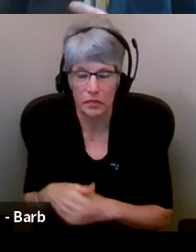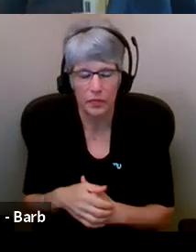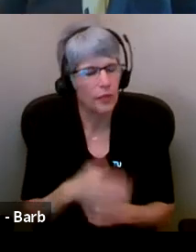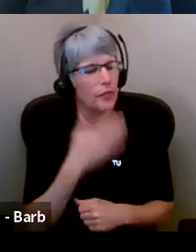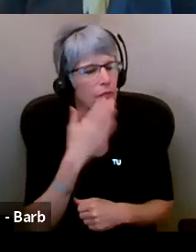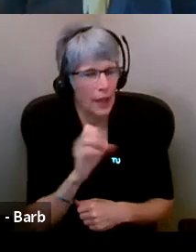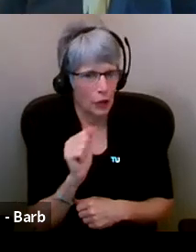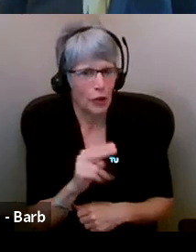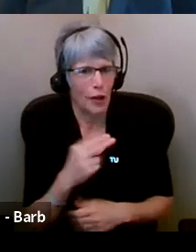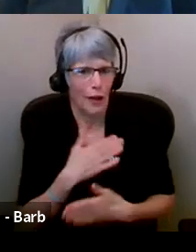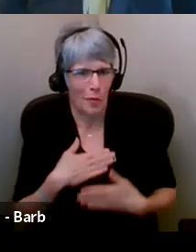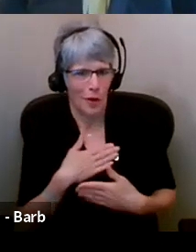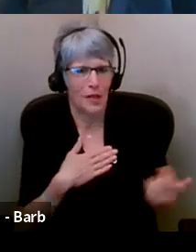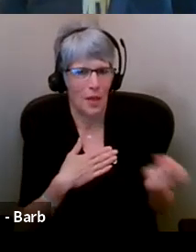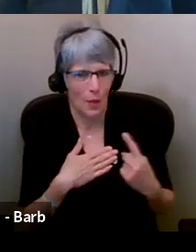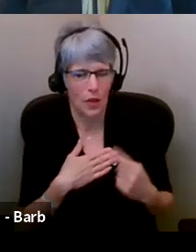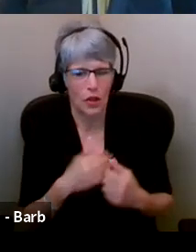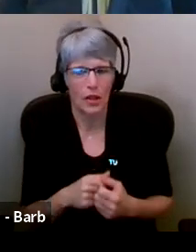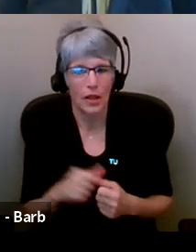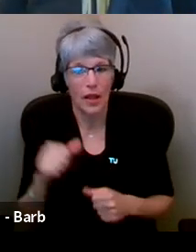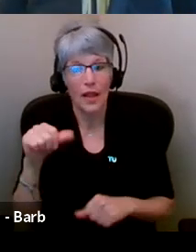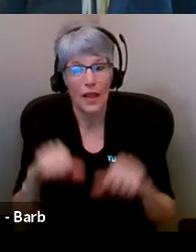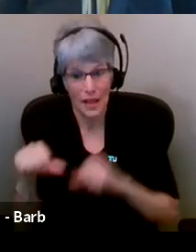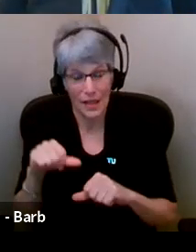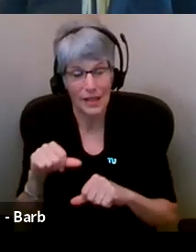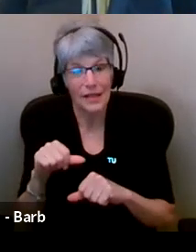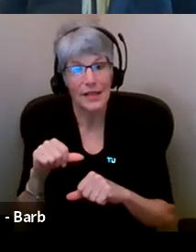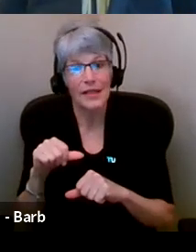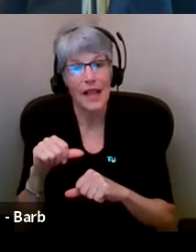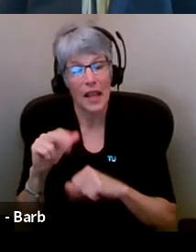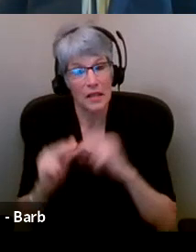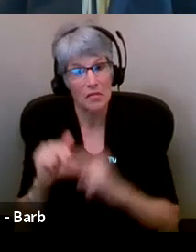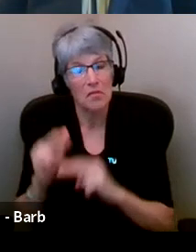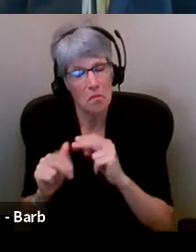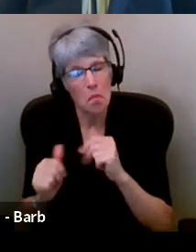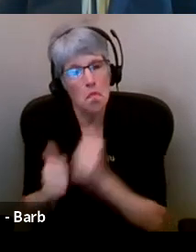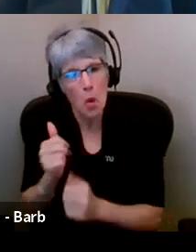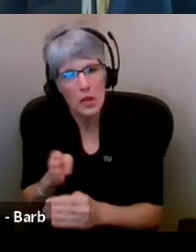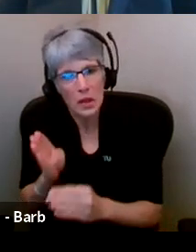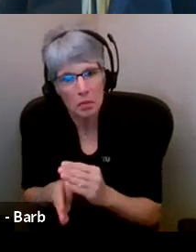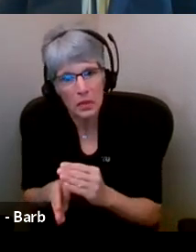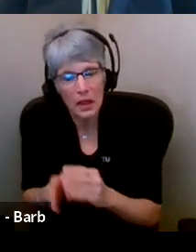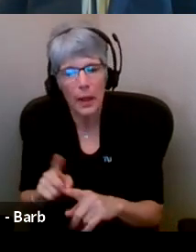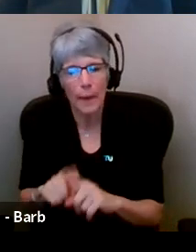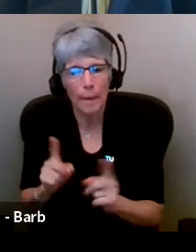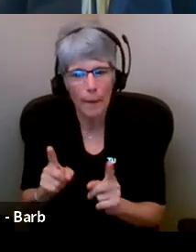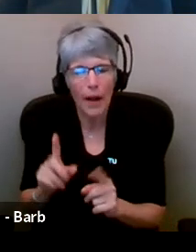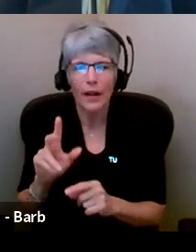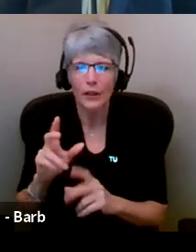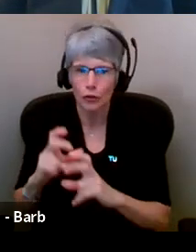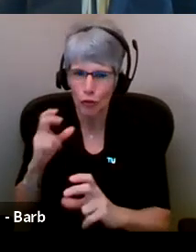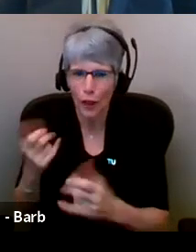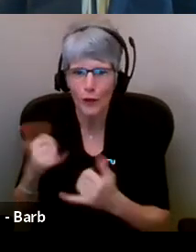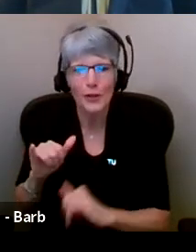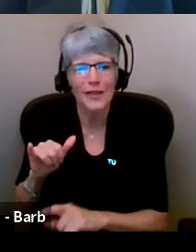John, and I appreciate the question. So the work on the science complex is for the most part complete. However, as you recognize, the trailers are still there. There's a